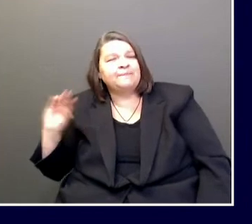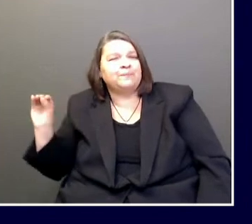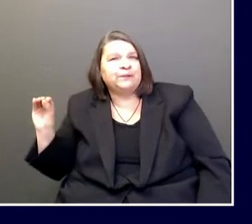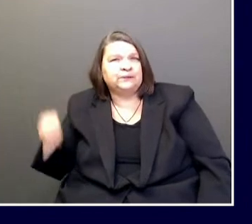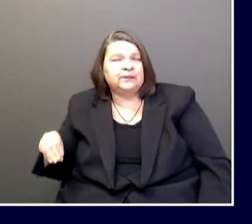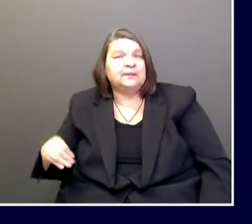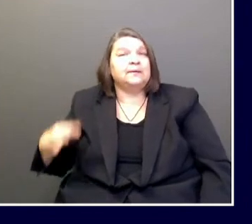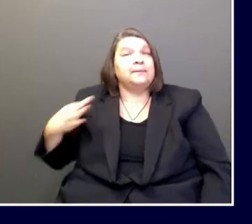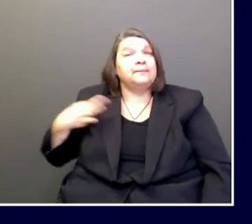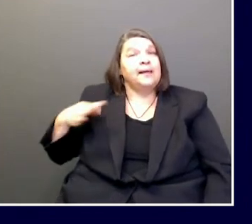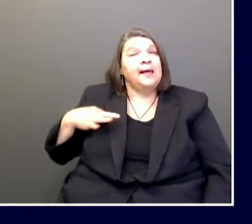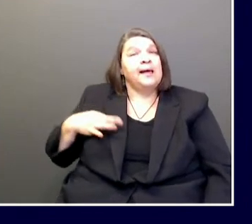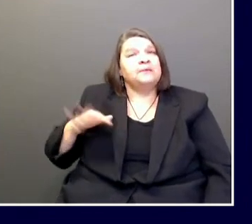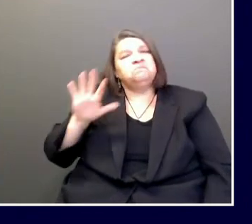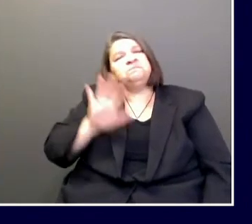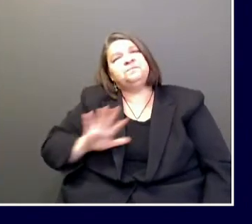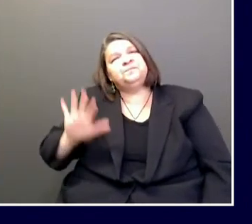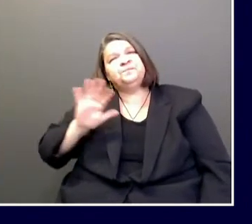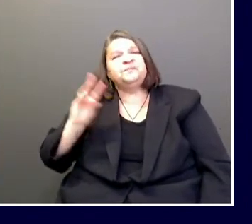the